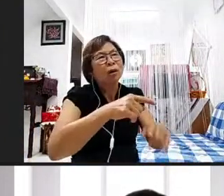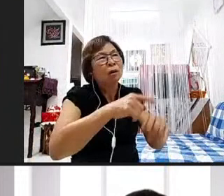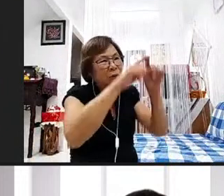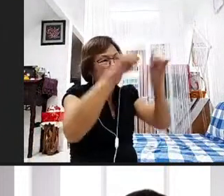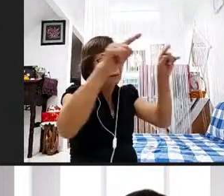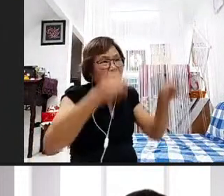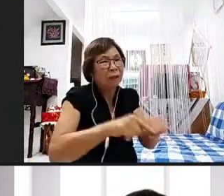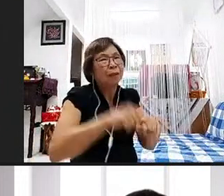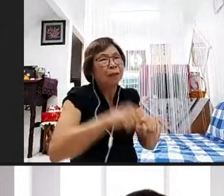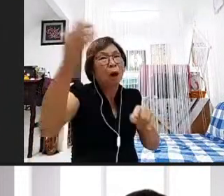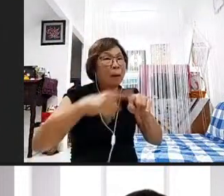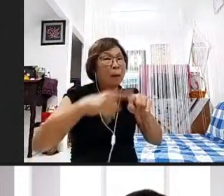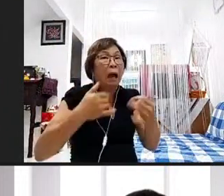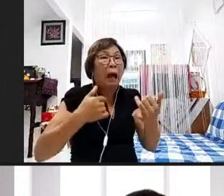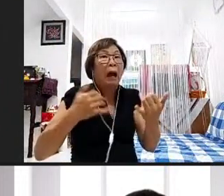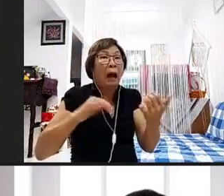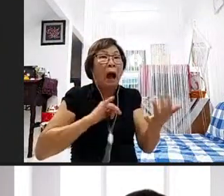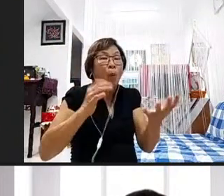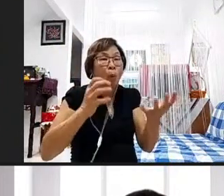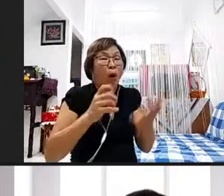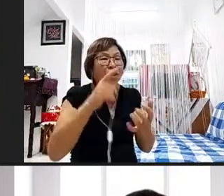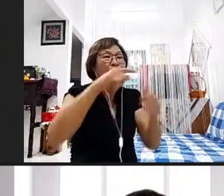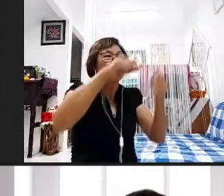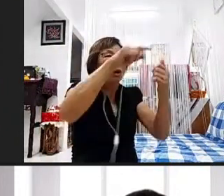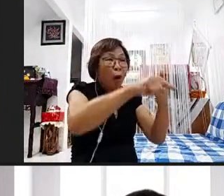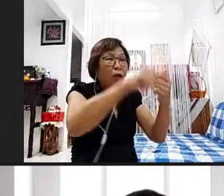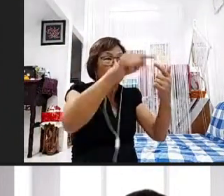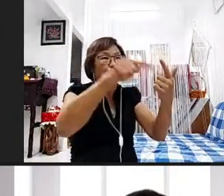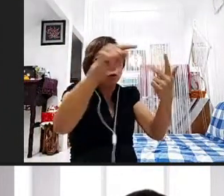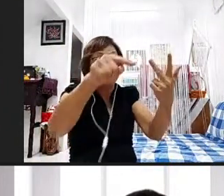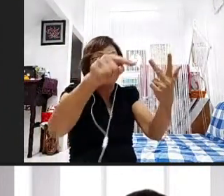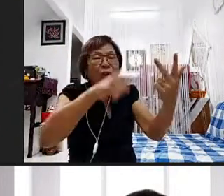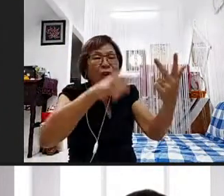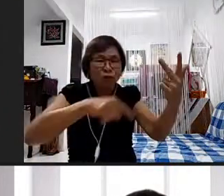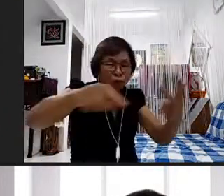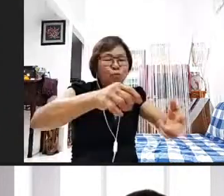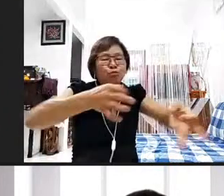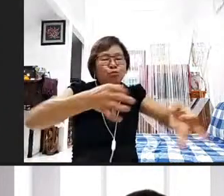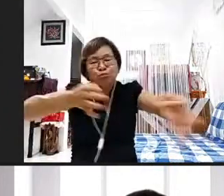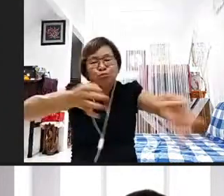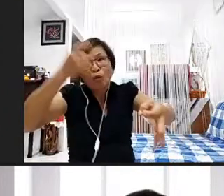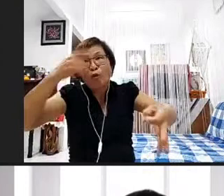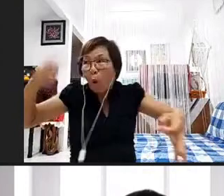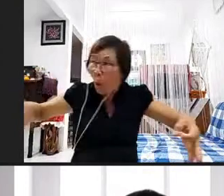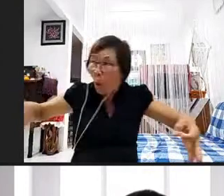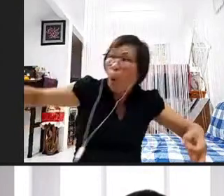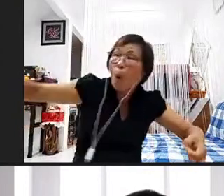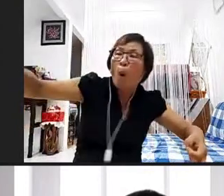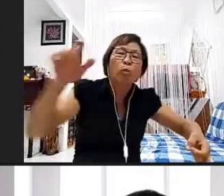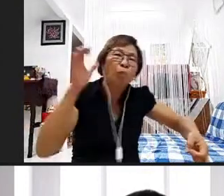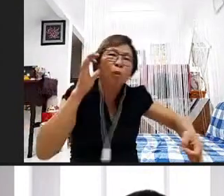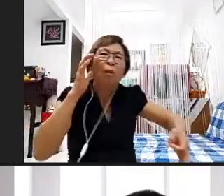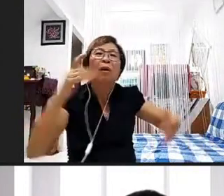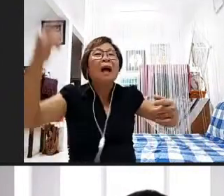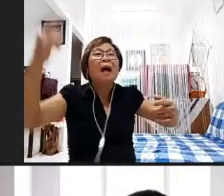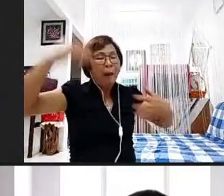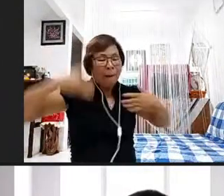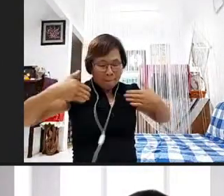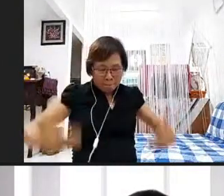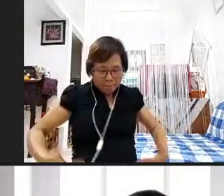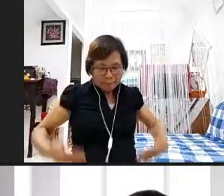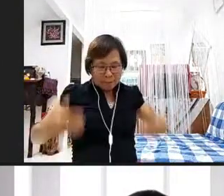three of you to perhaps re-emphasize for the audience. Yeah. So what are the health and mental health